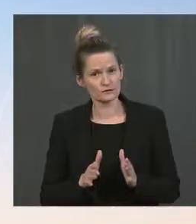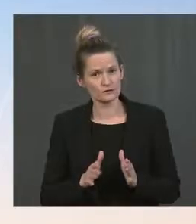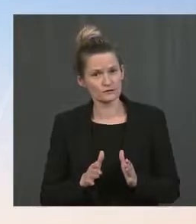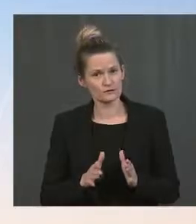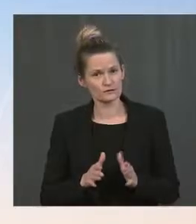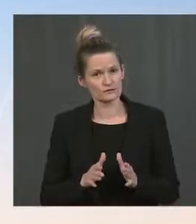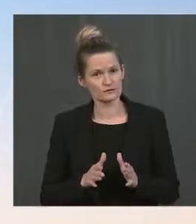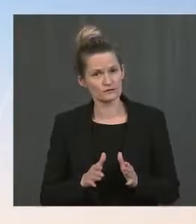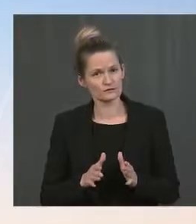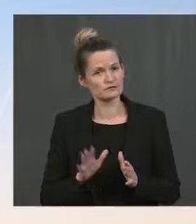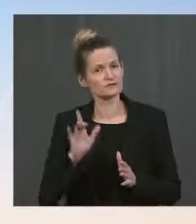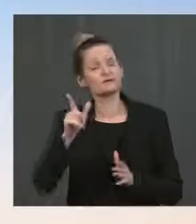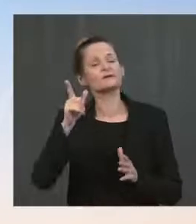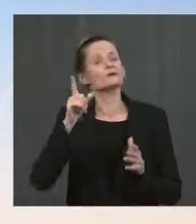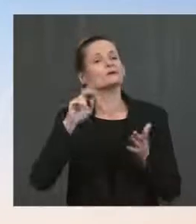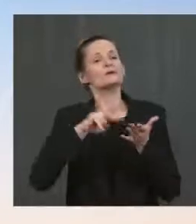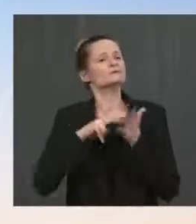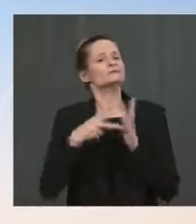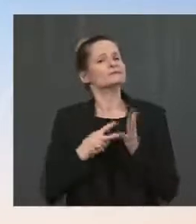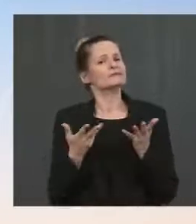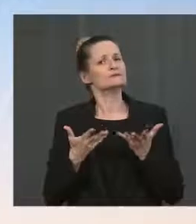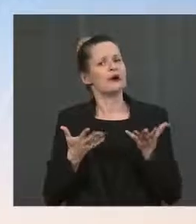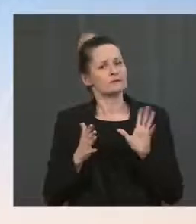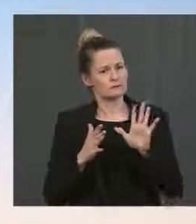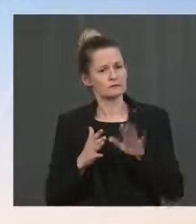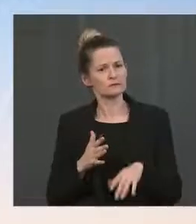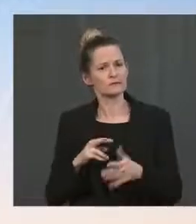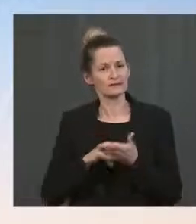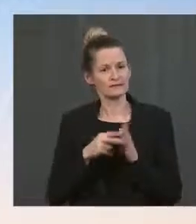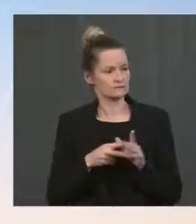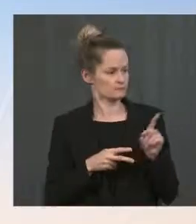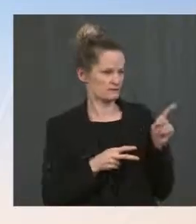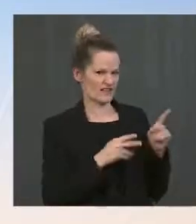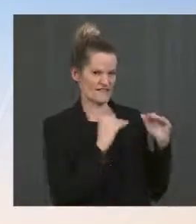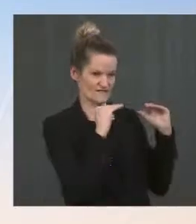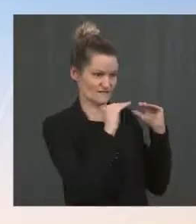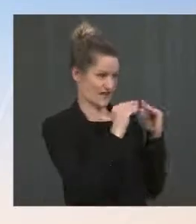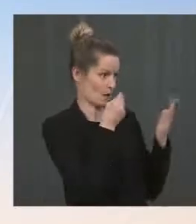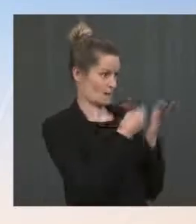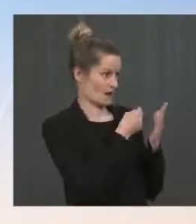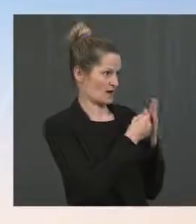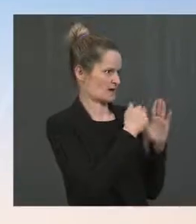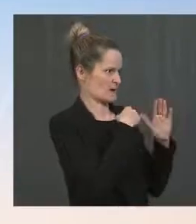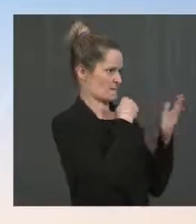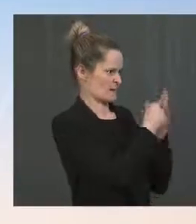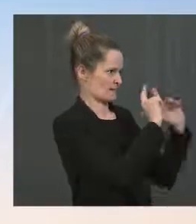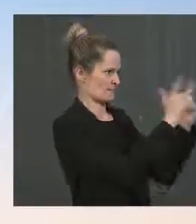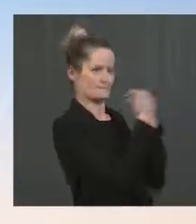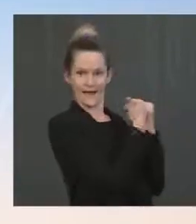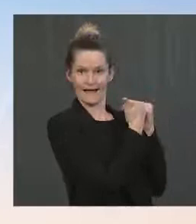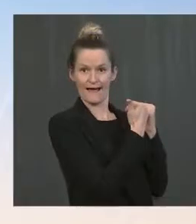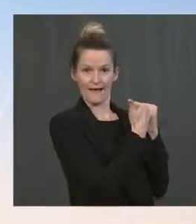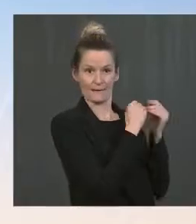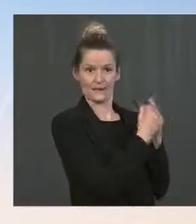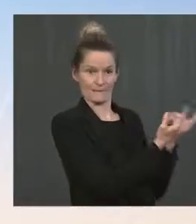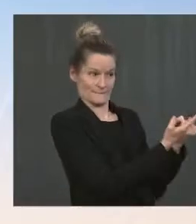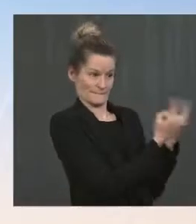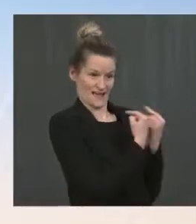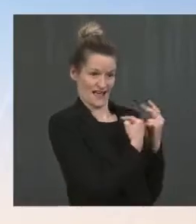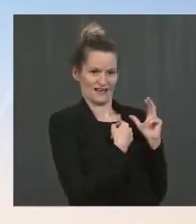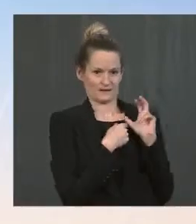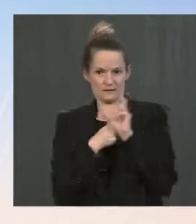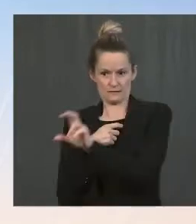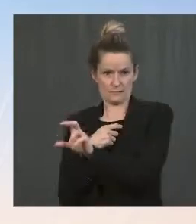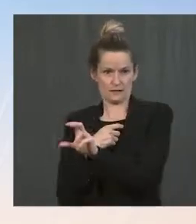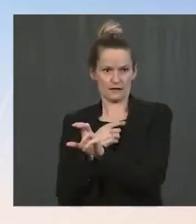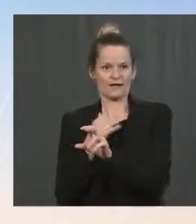that farmer gets a fairer return, a broader return, more return on his or her investment, and that consumer gets